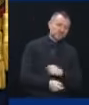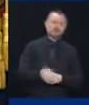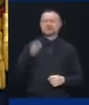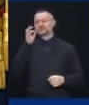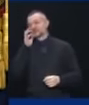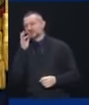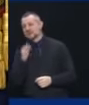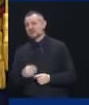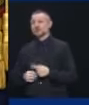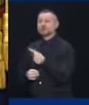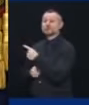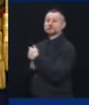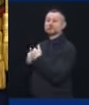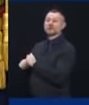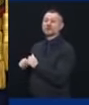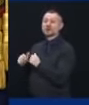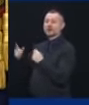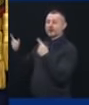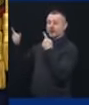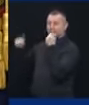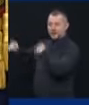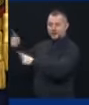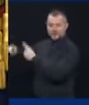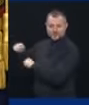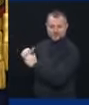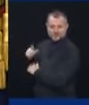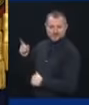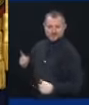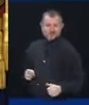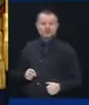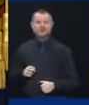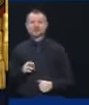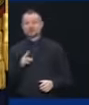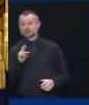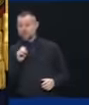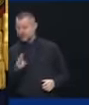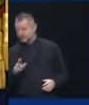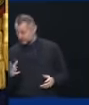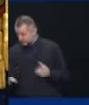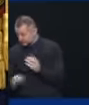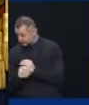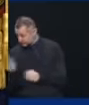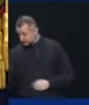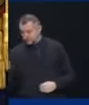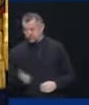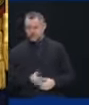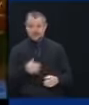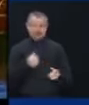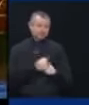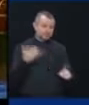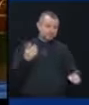package. Rob, do you have anything to add to that, or you, Beth?